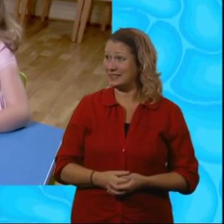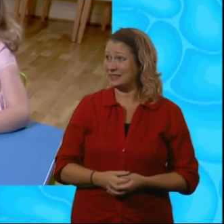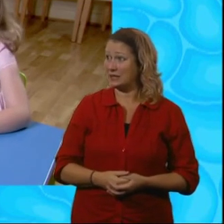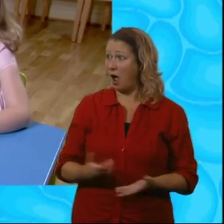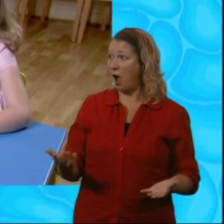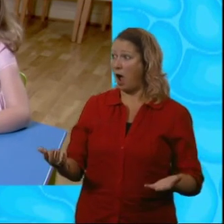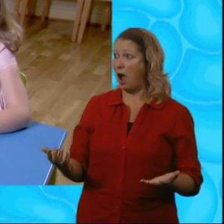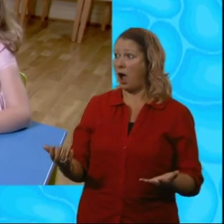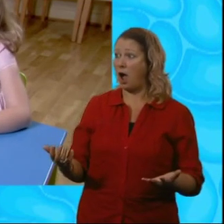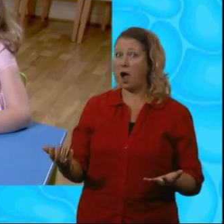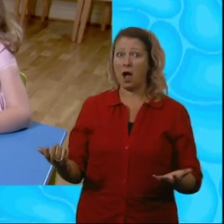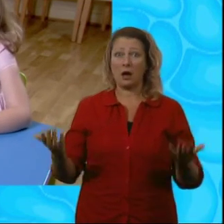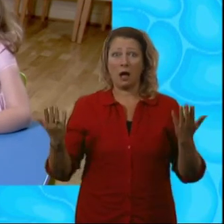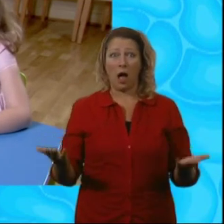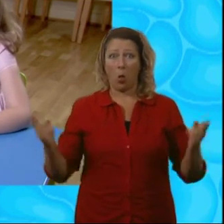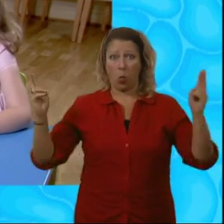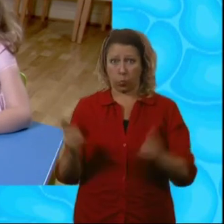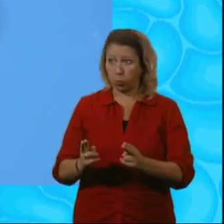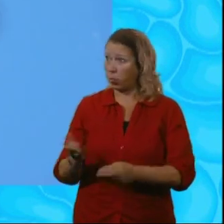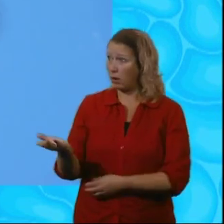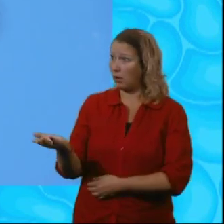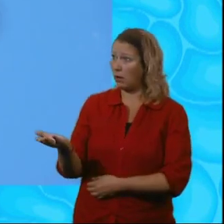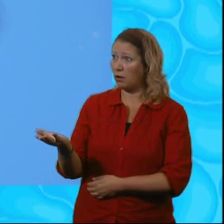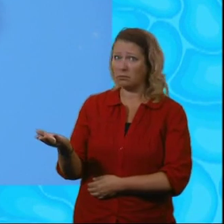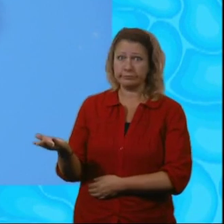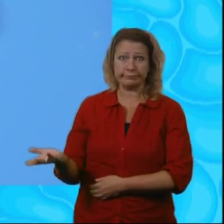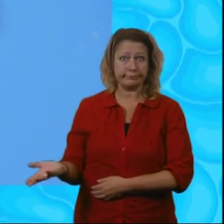Oh no! Then just these.